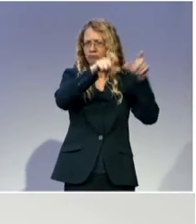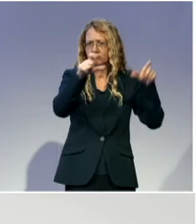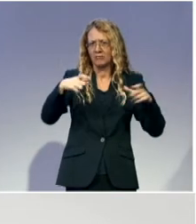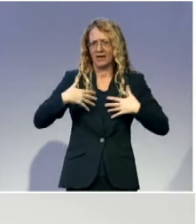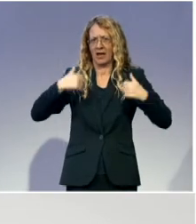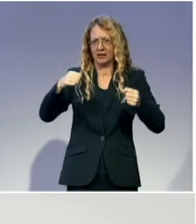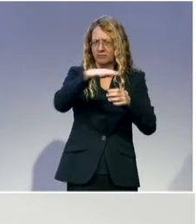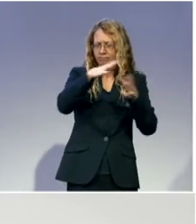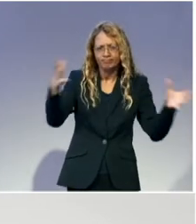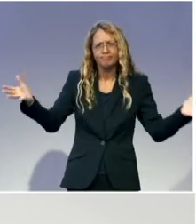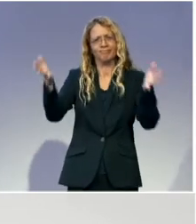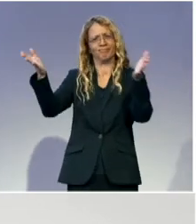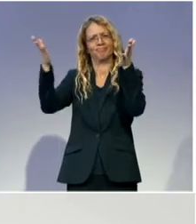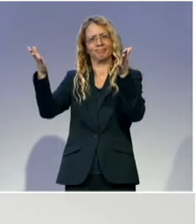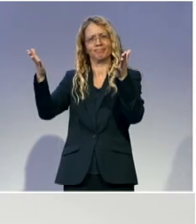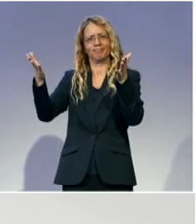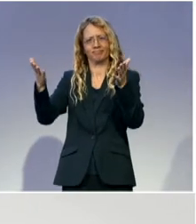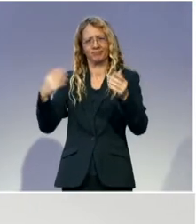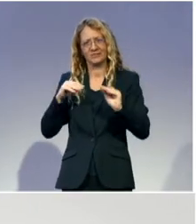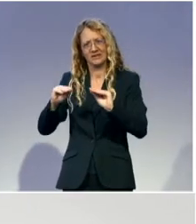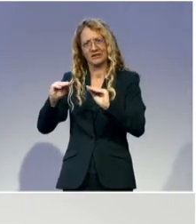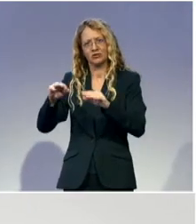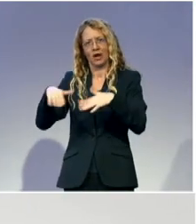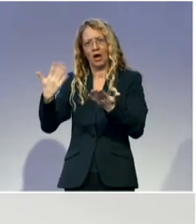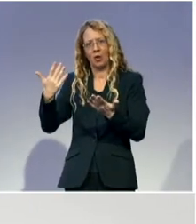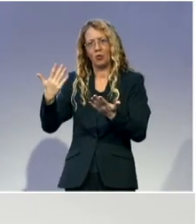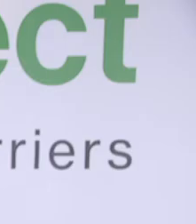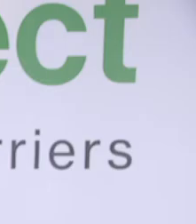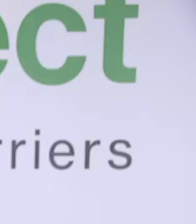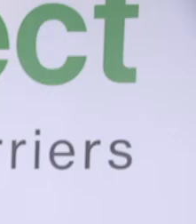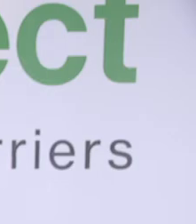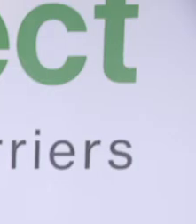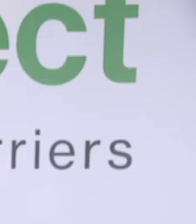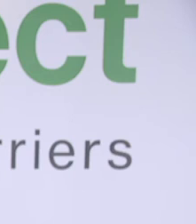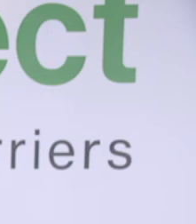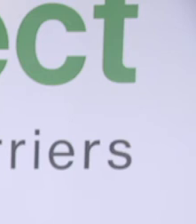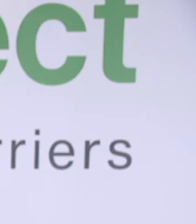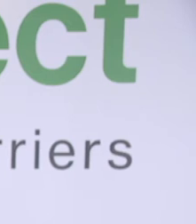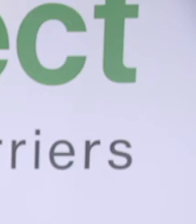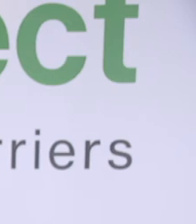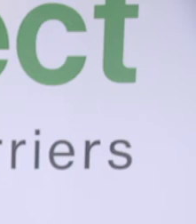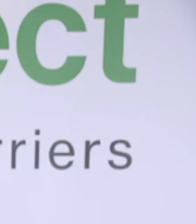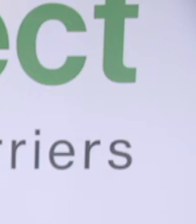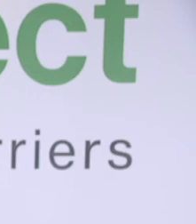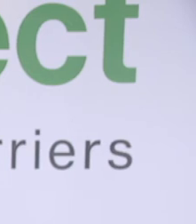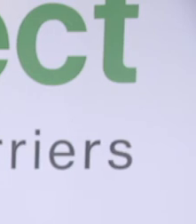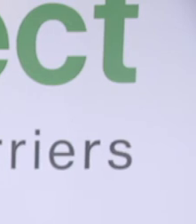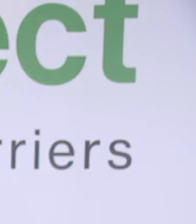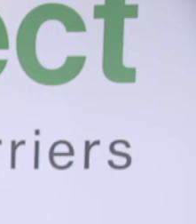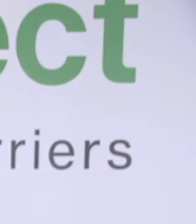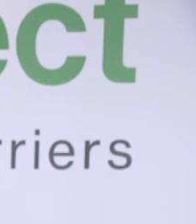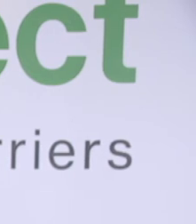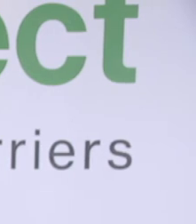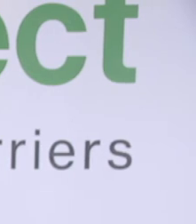and knowledge of appropriate medication. My name is Peter Badimak Yaro. I'm the Executive Director of Basic Needs